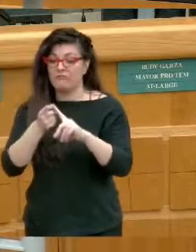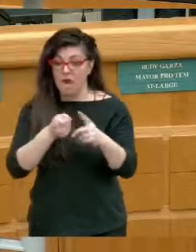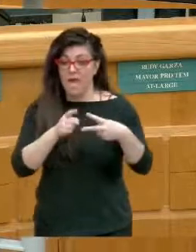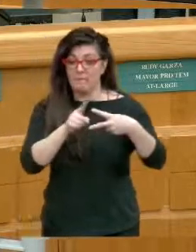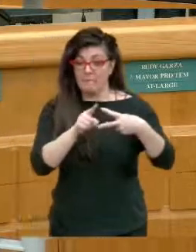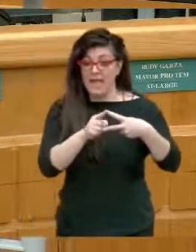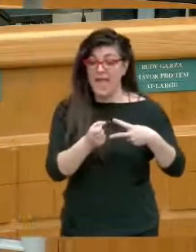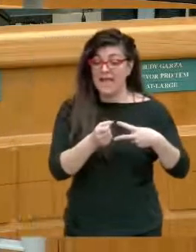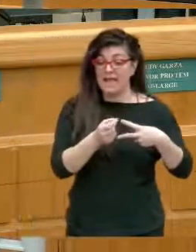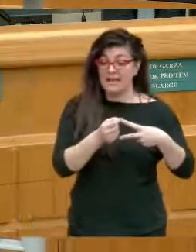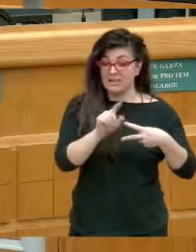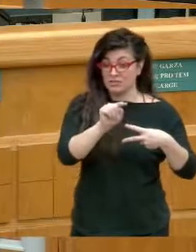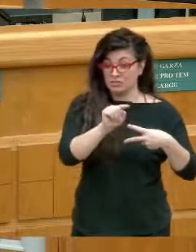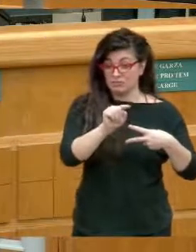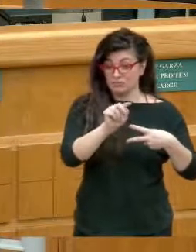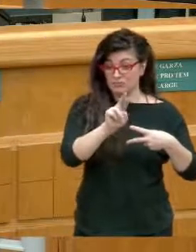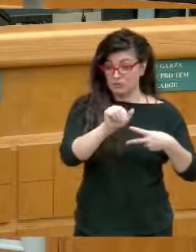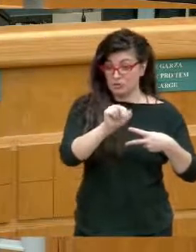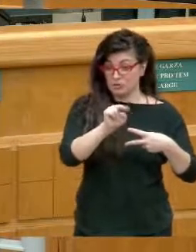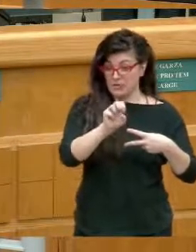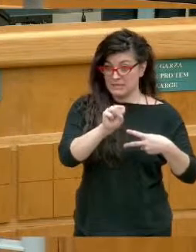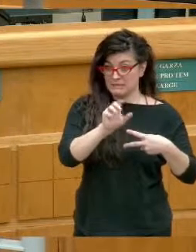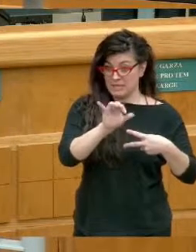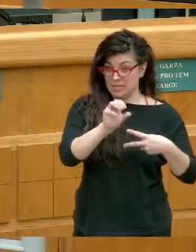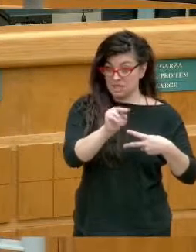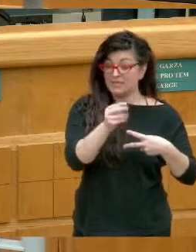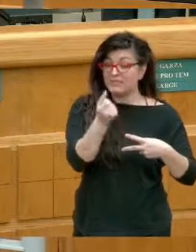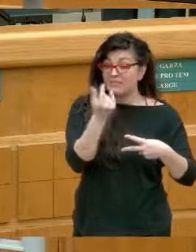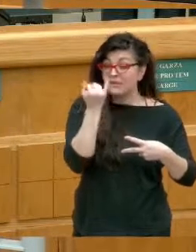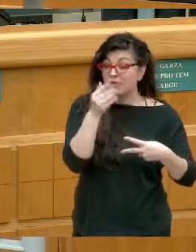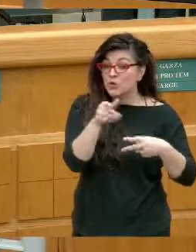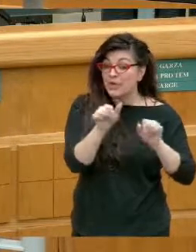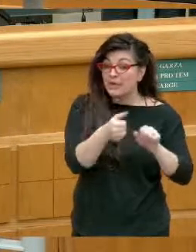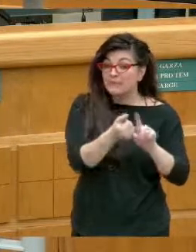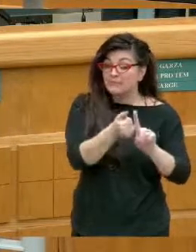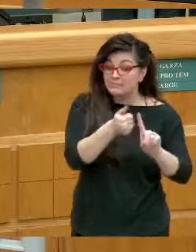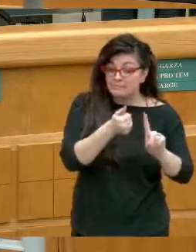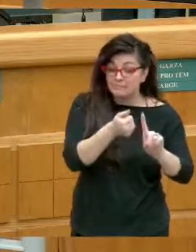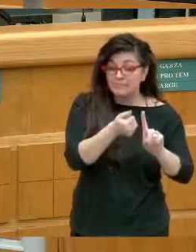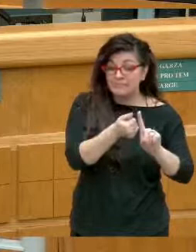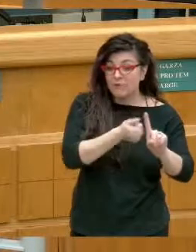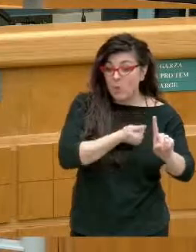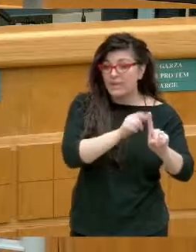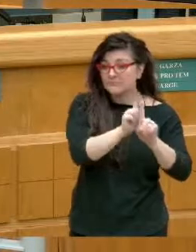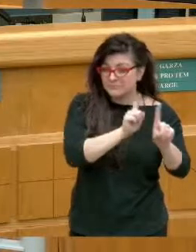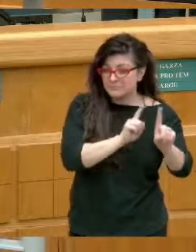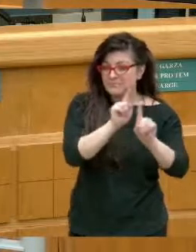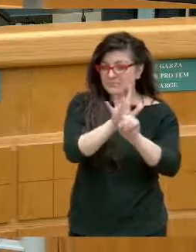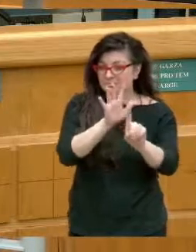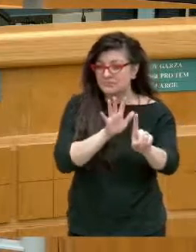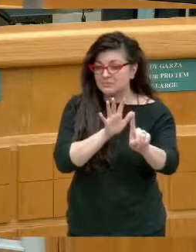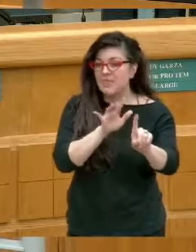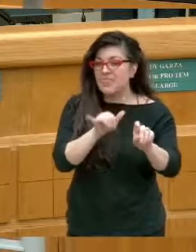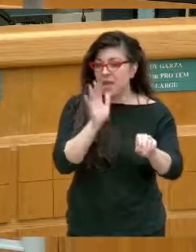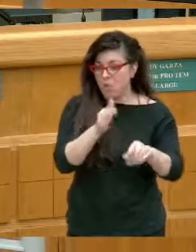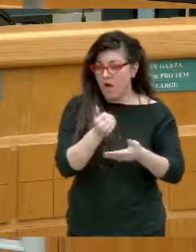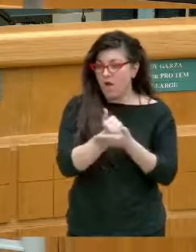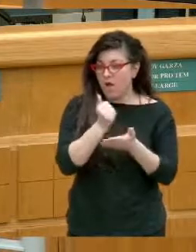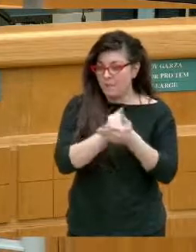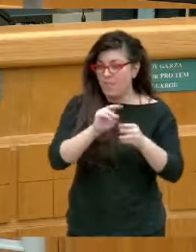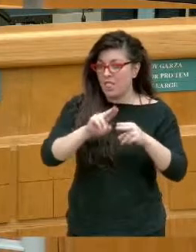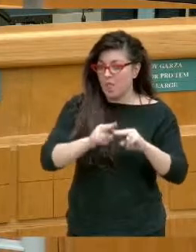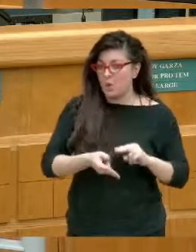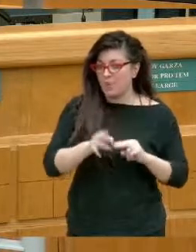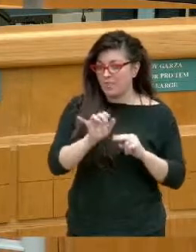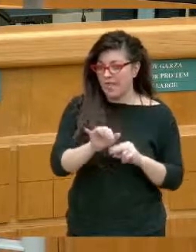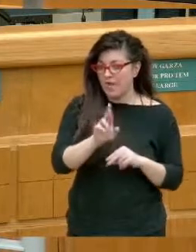you're trying to mitigate with your social distancing policies in the workplace. They do result in more infectious people in the rest of